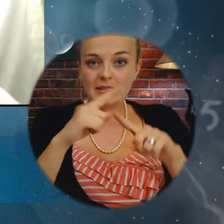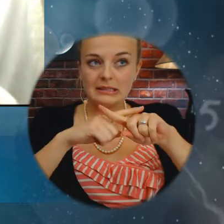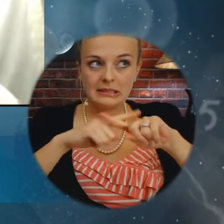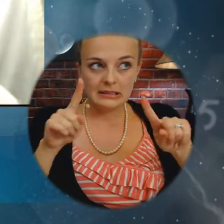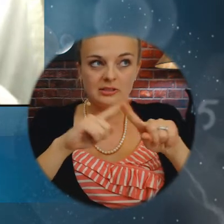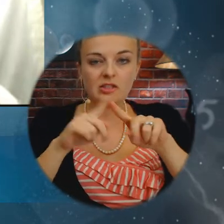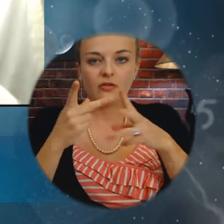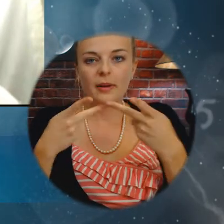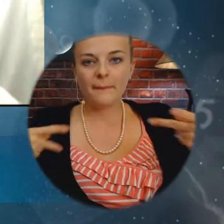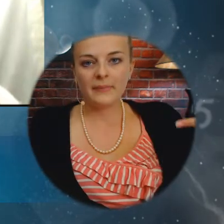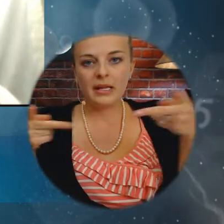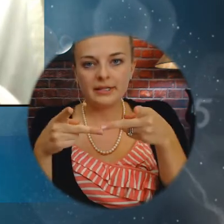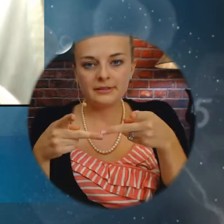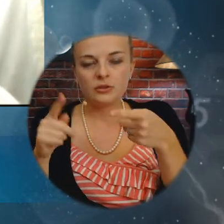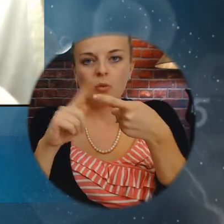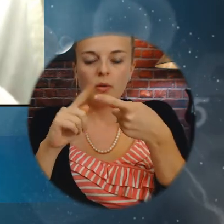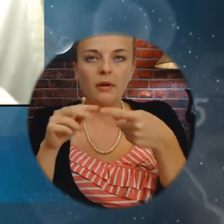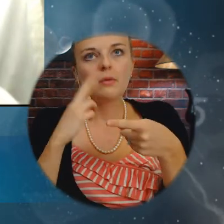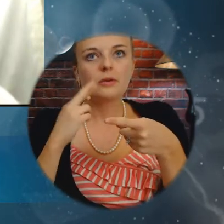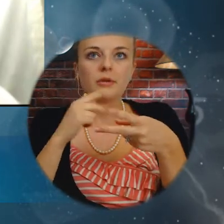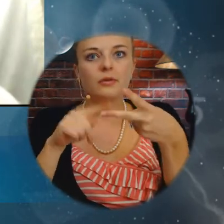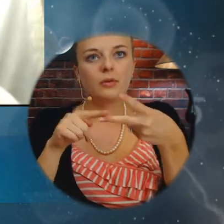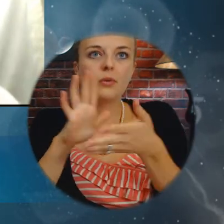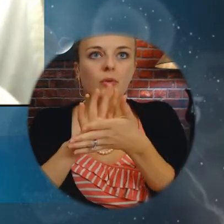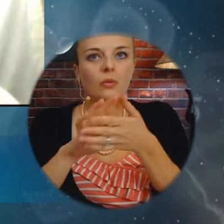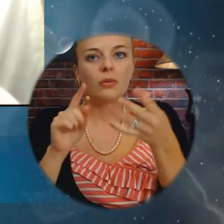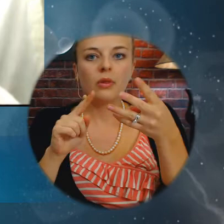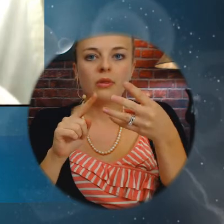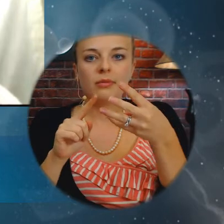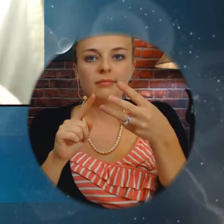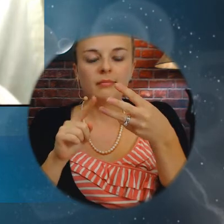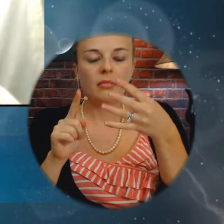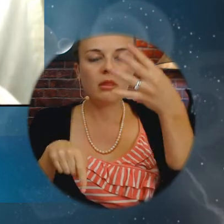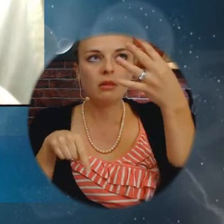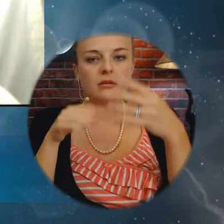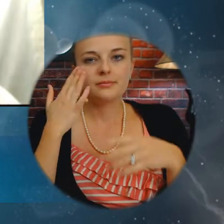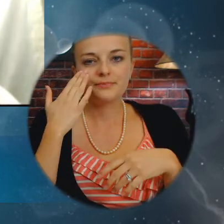possibly save 15 different places, but that application is there.